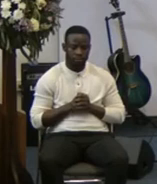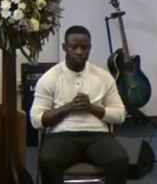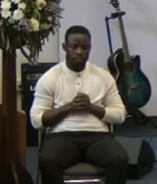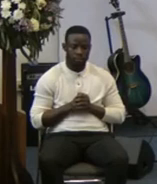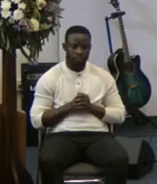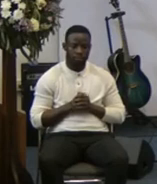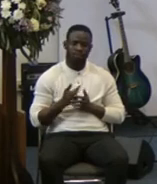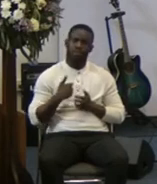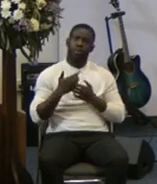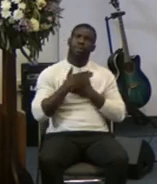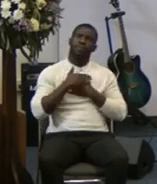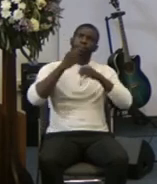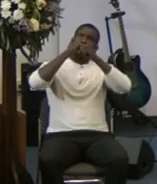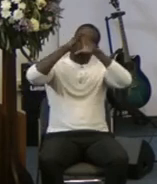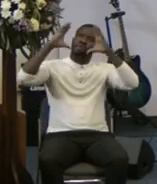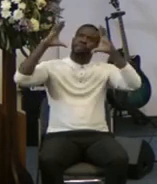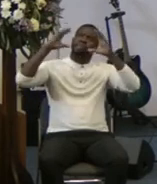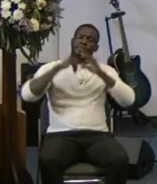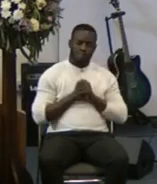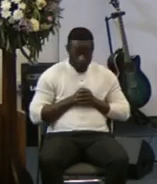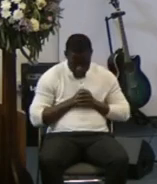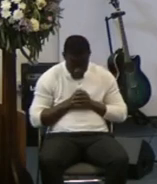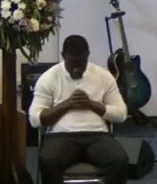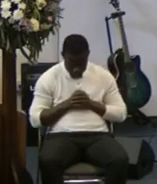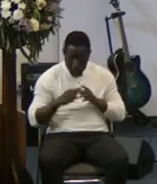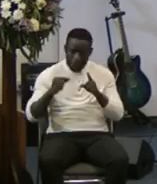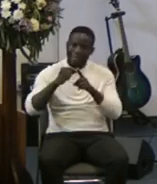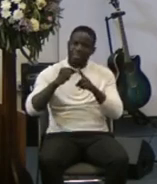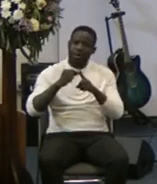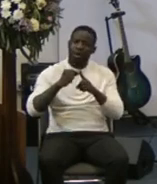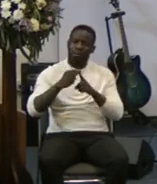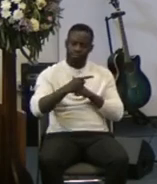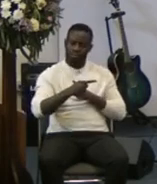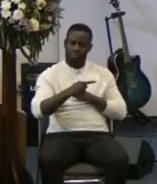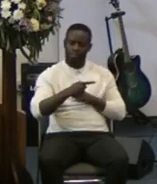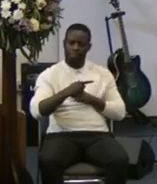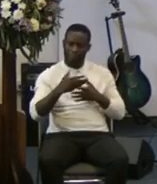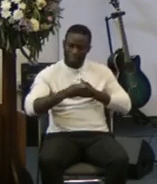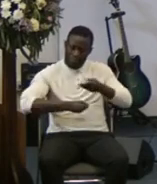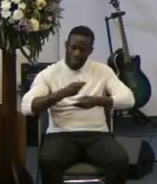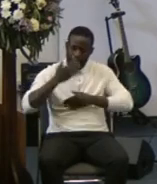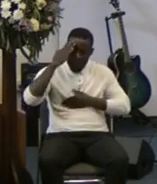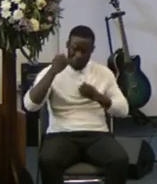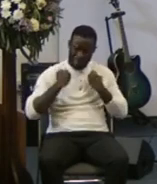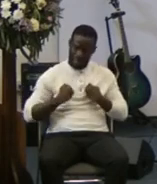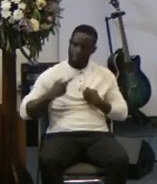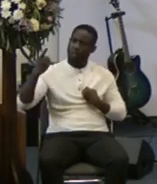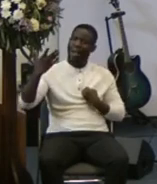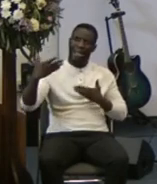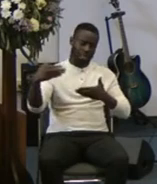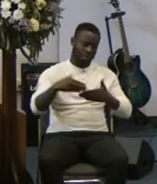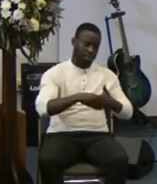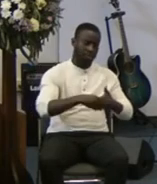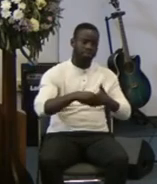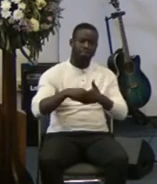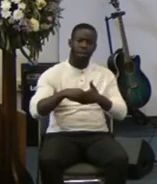I love the imagery of taking Peter's mother-in-law by the hand, Lord, and I pray that you would come this